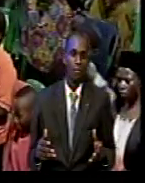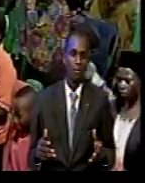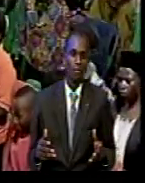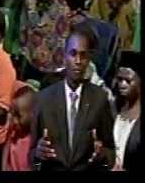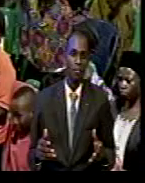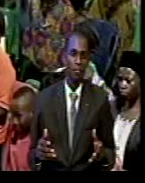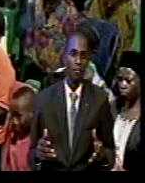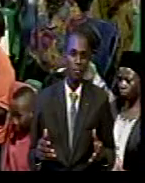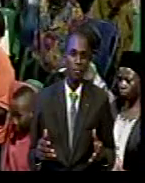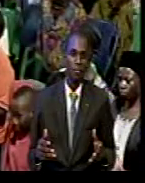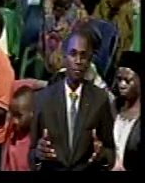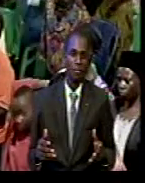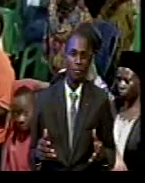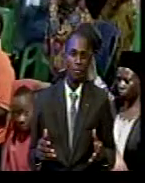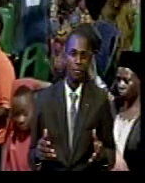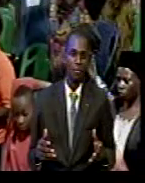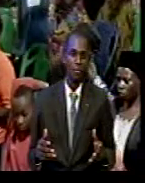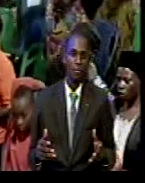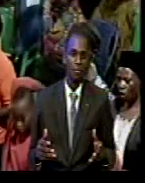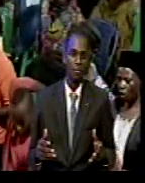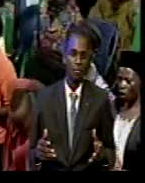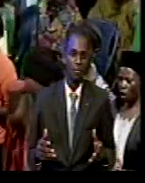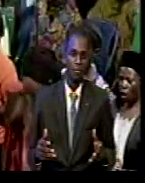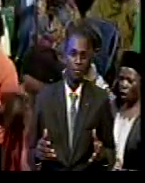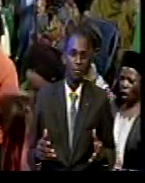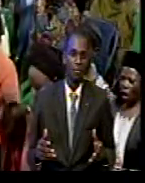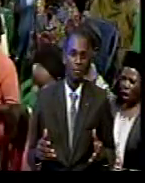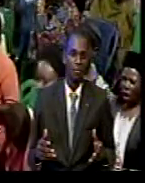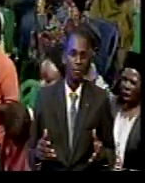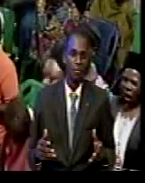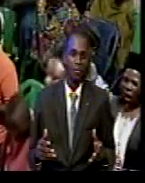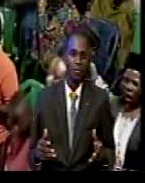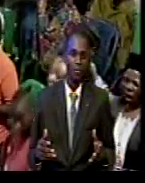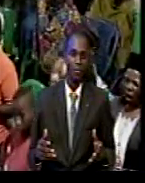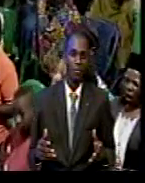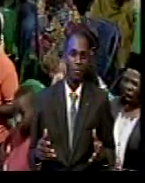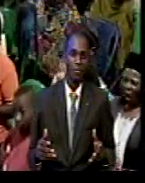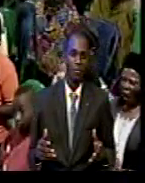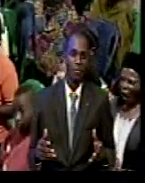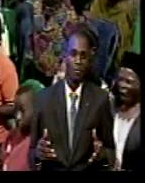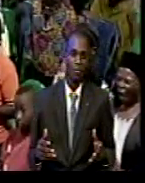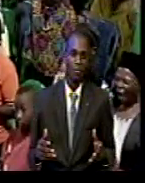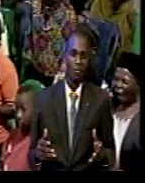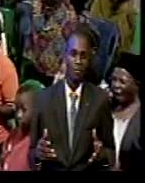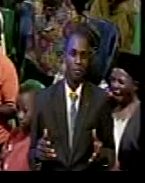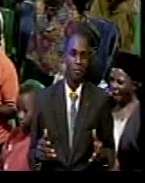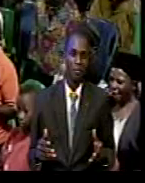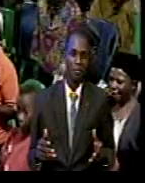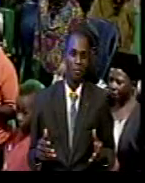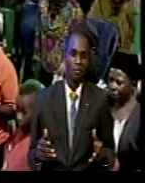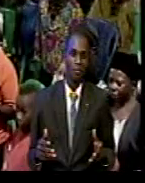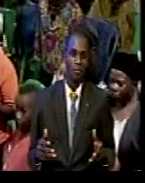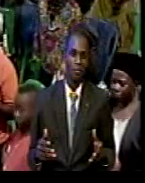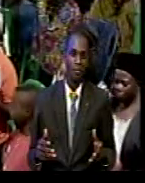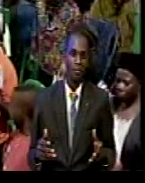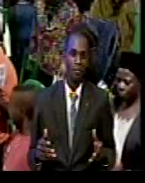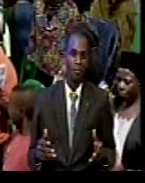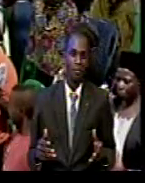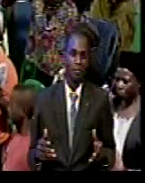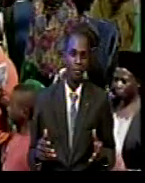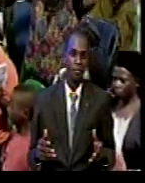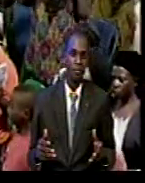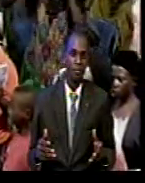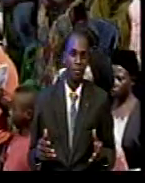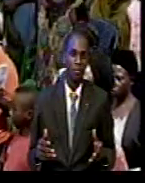would abide. They will not backslide. And all the experiences received will be kept. Pray before